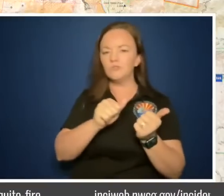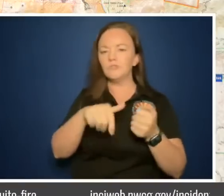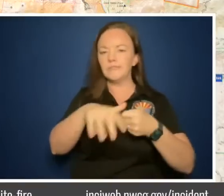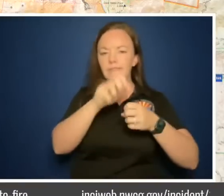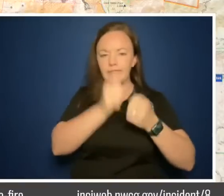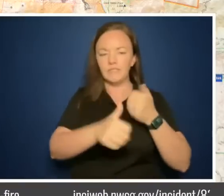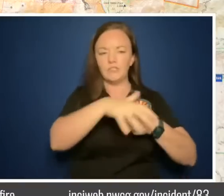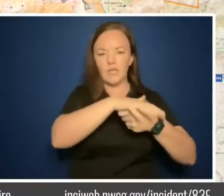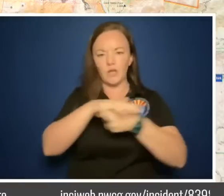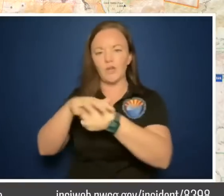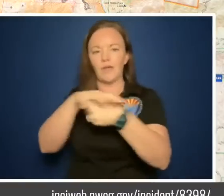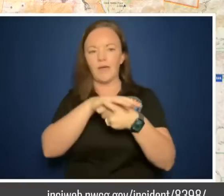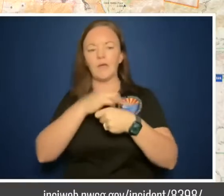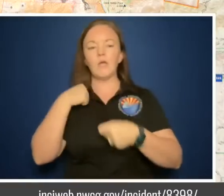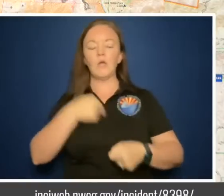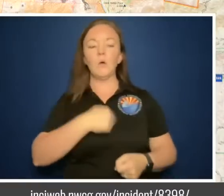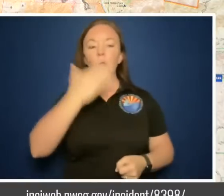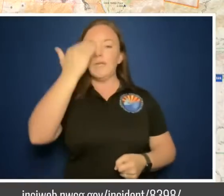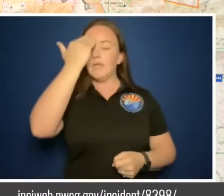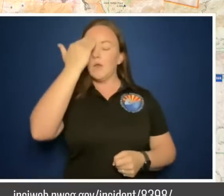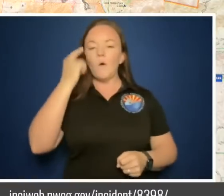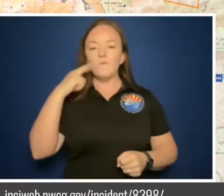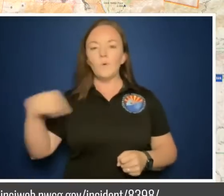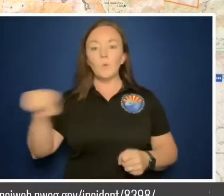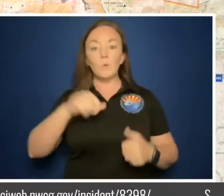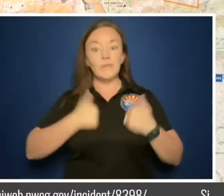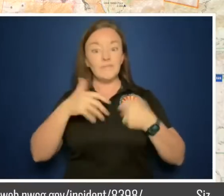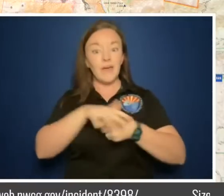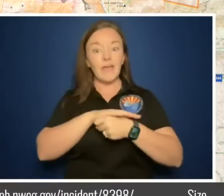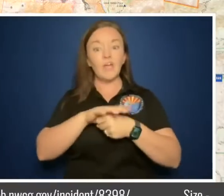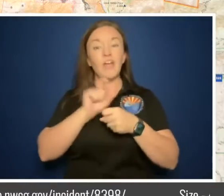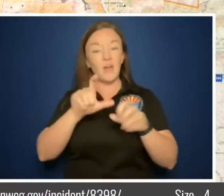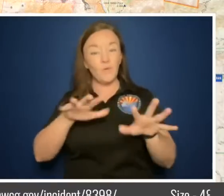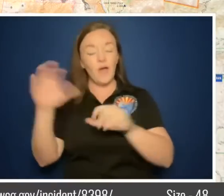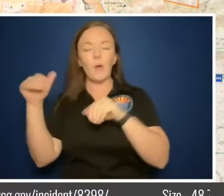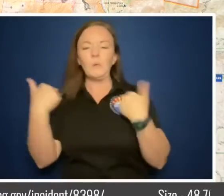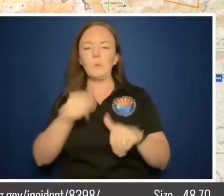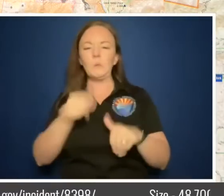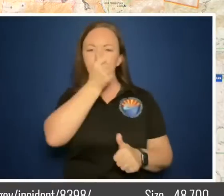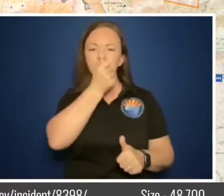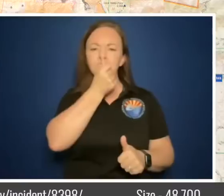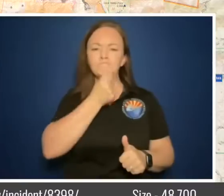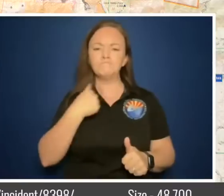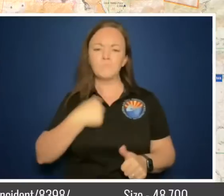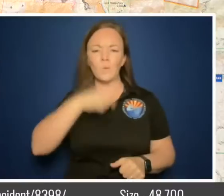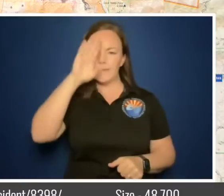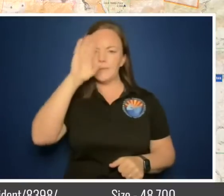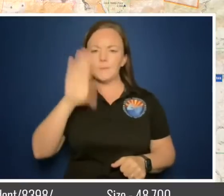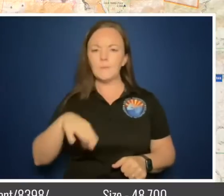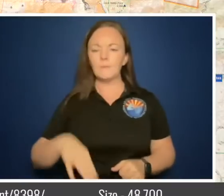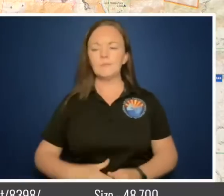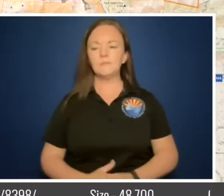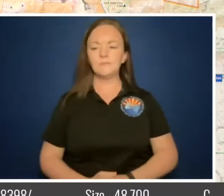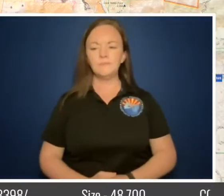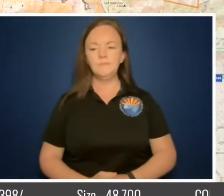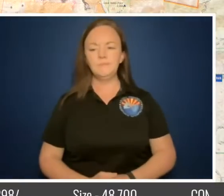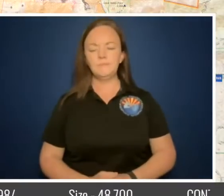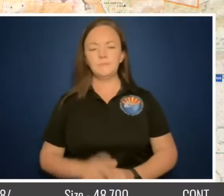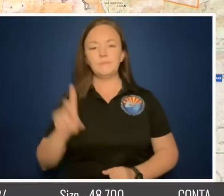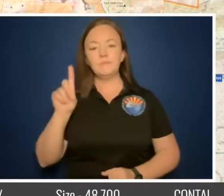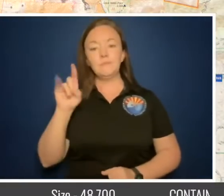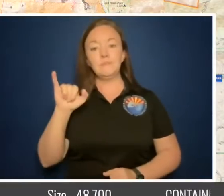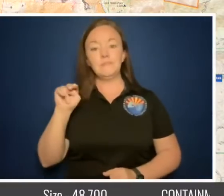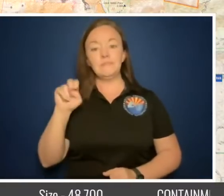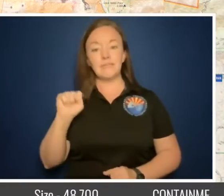these are trying times for everyone that's been affected by this fire, and the DINS team can go